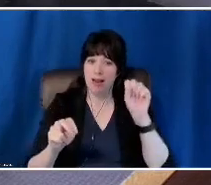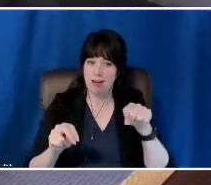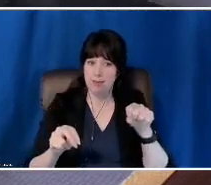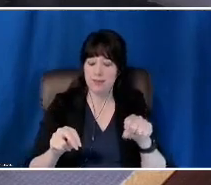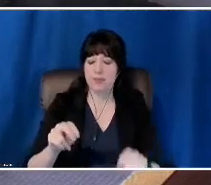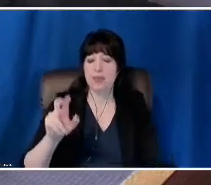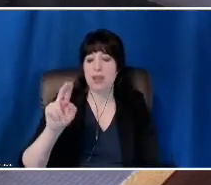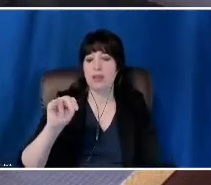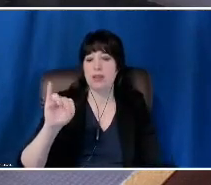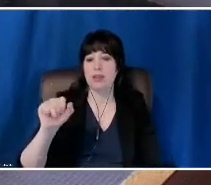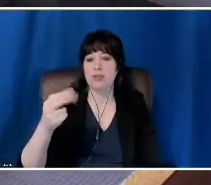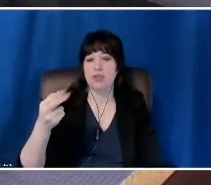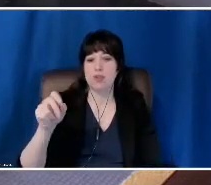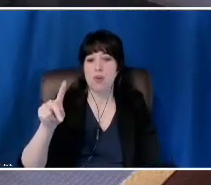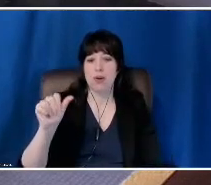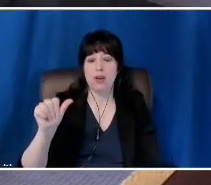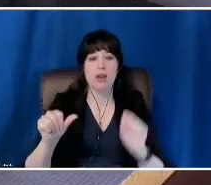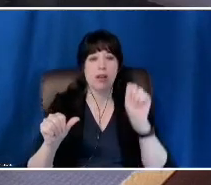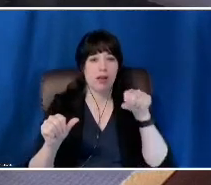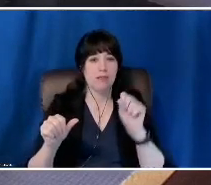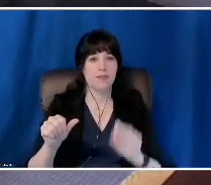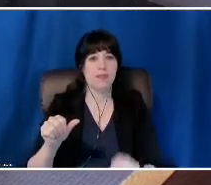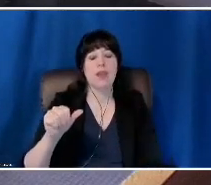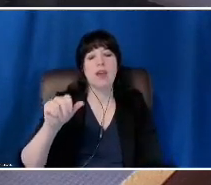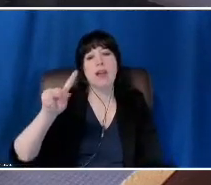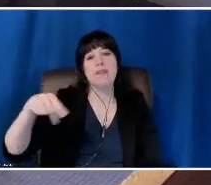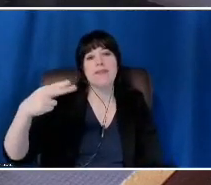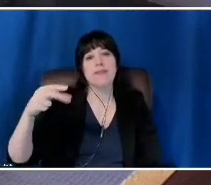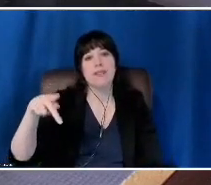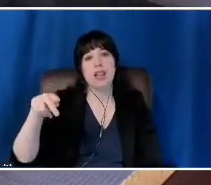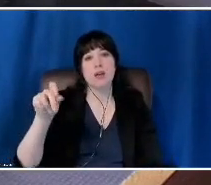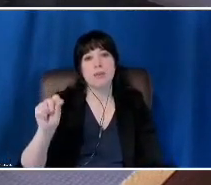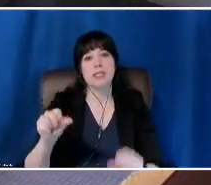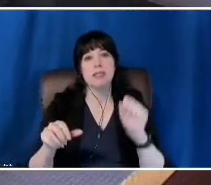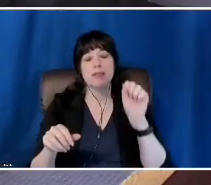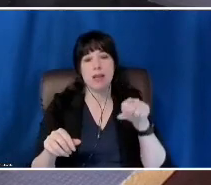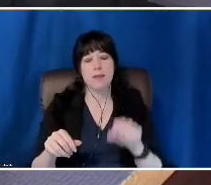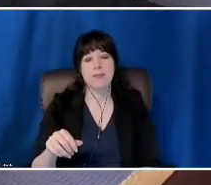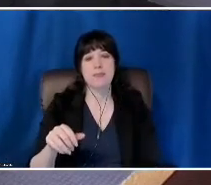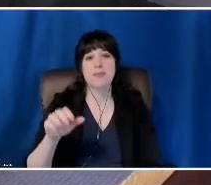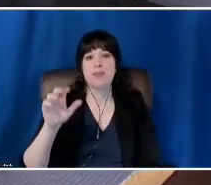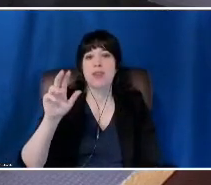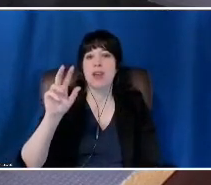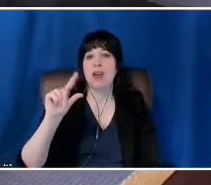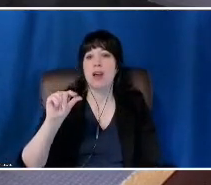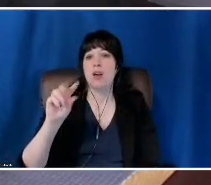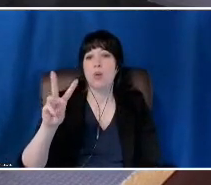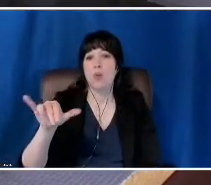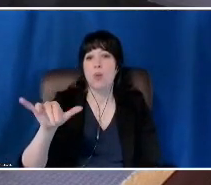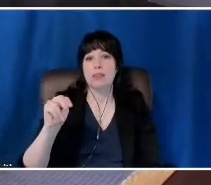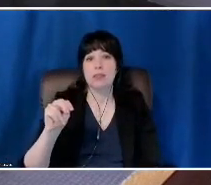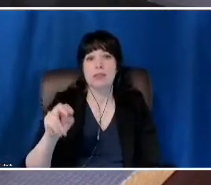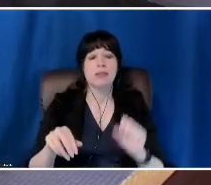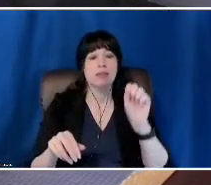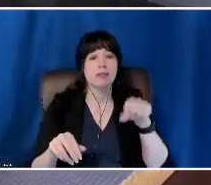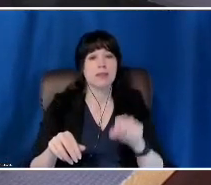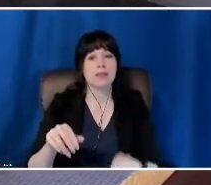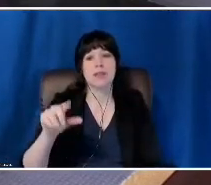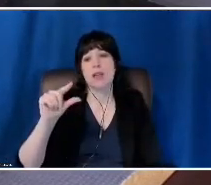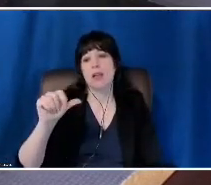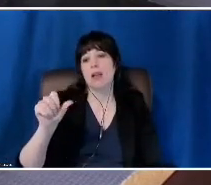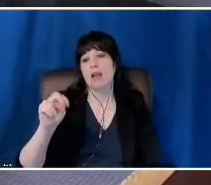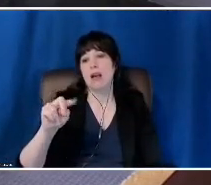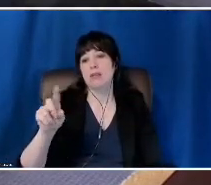Councillor Nishioka. Aye. Councillor Phillips. Aye. Councillor Gwynn. Aye. Councillor Gonzalez.